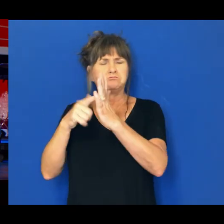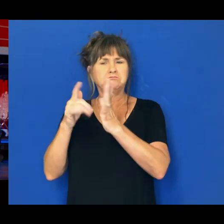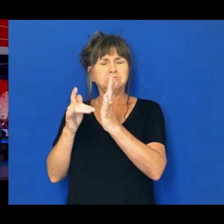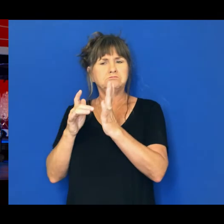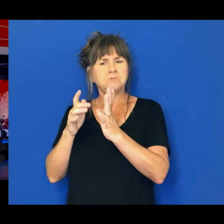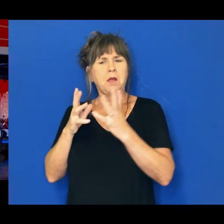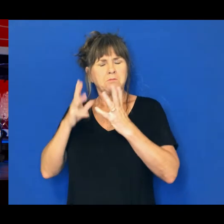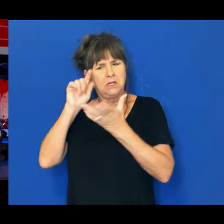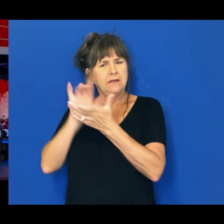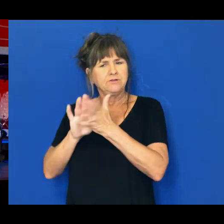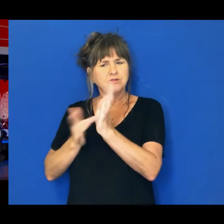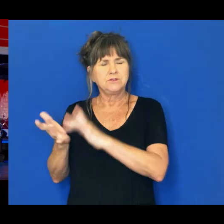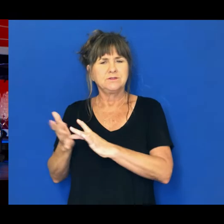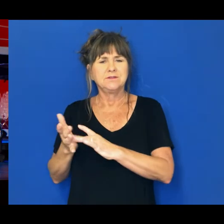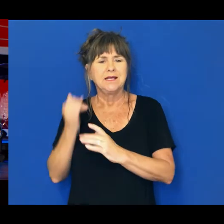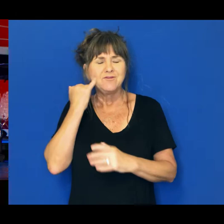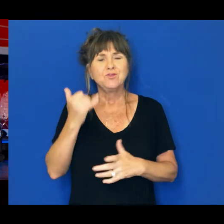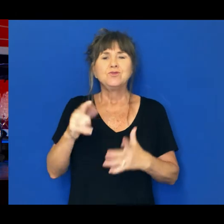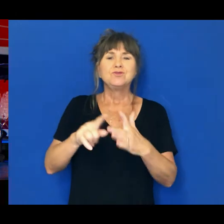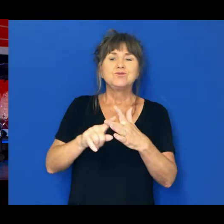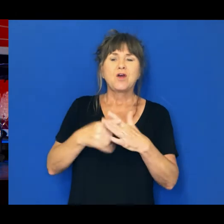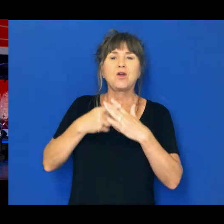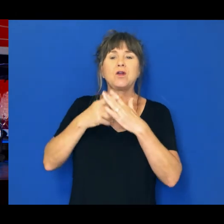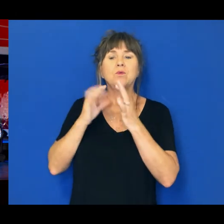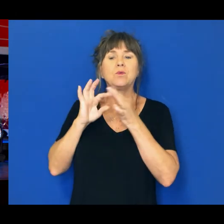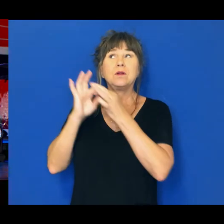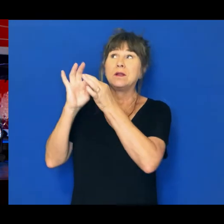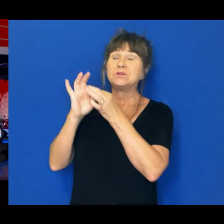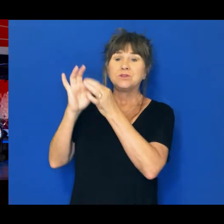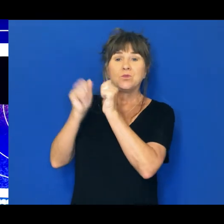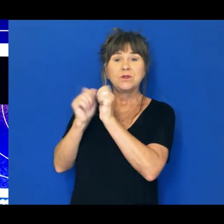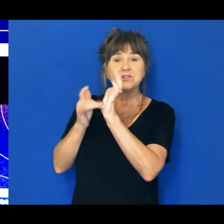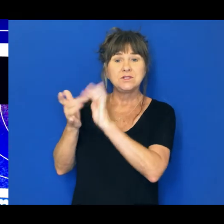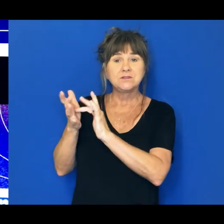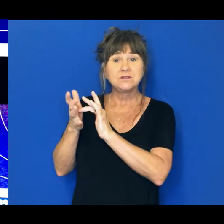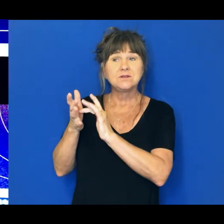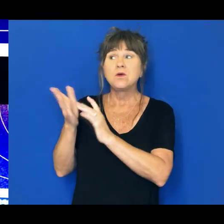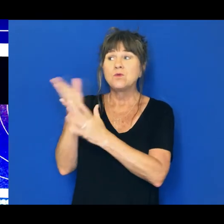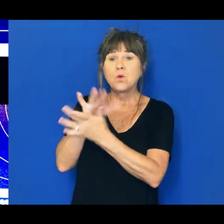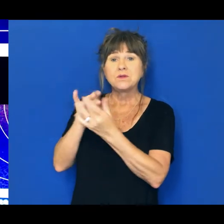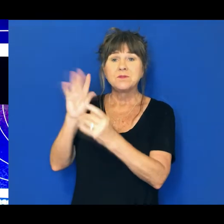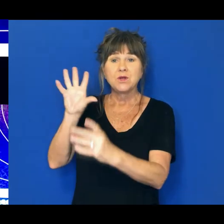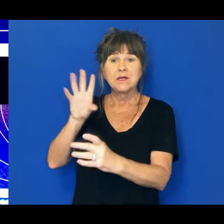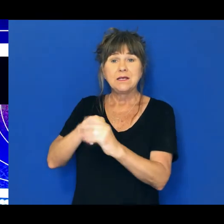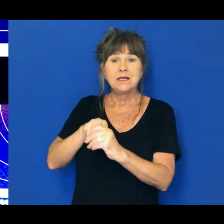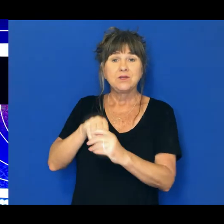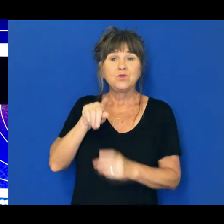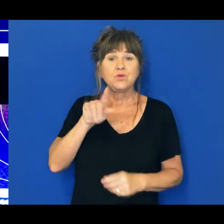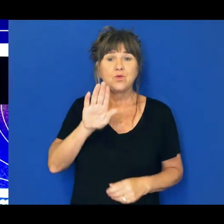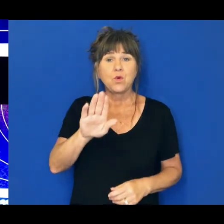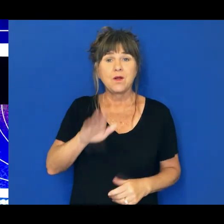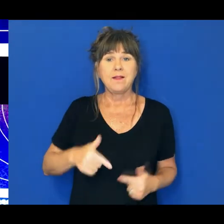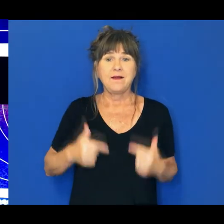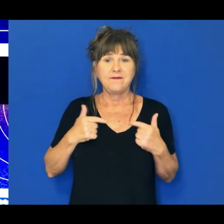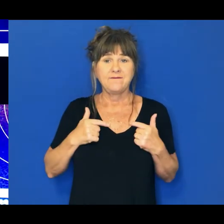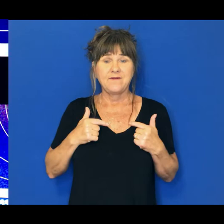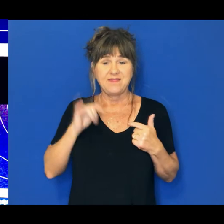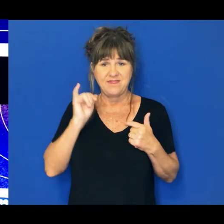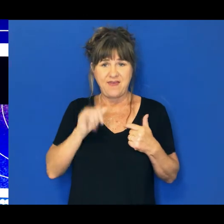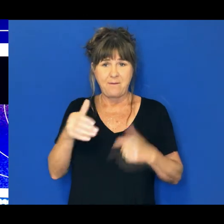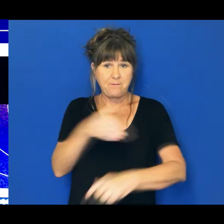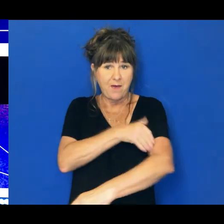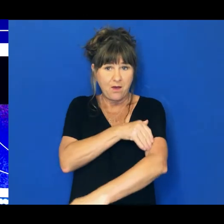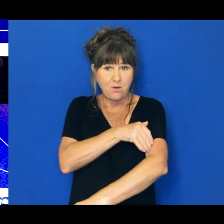today, and if you begin a relationship with him, the Holy Spirit fills your life. And the same power that's in me is available to you. And